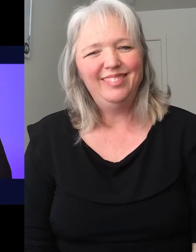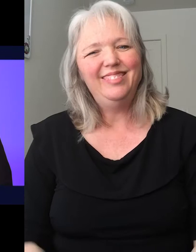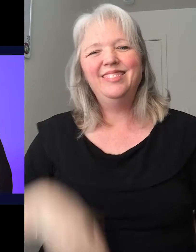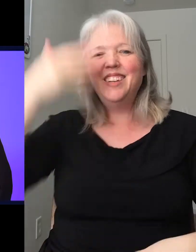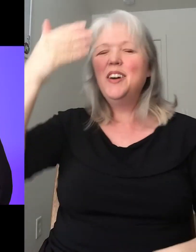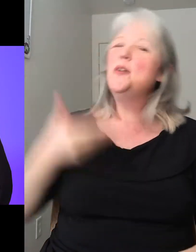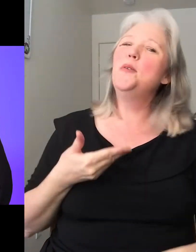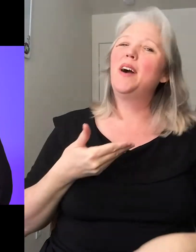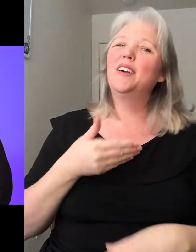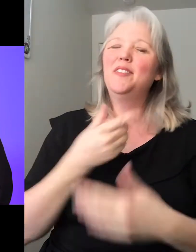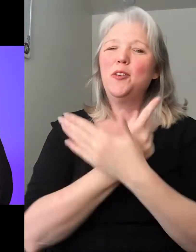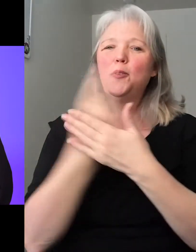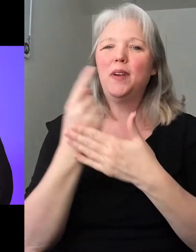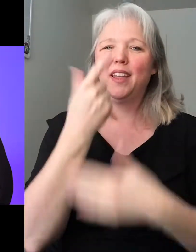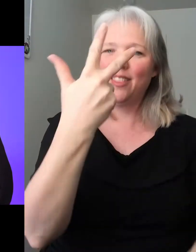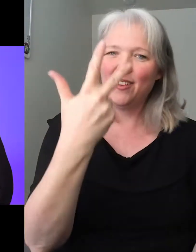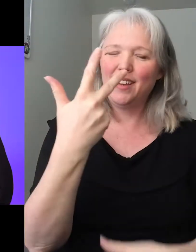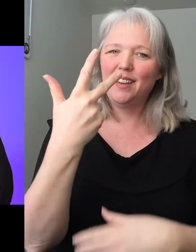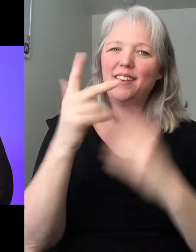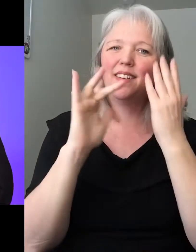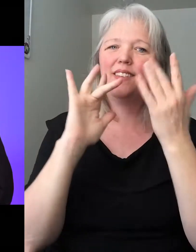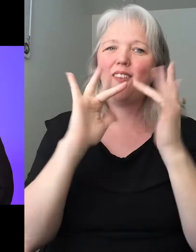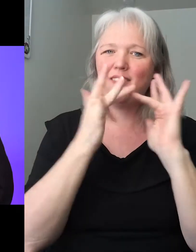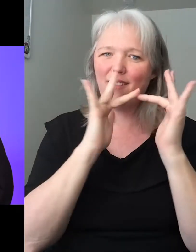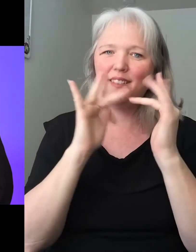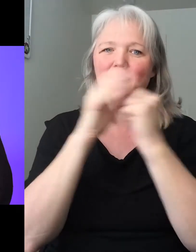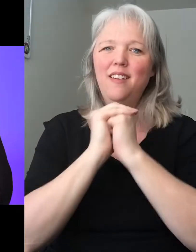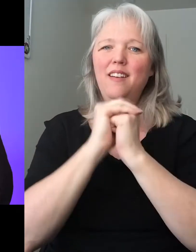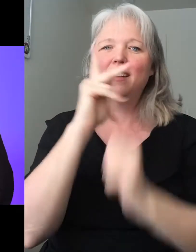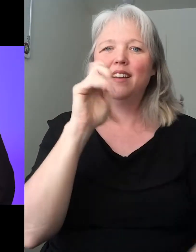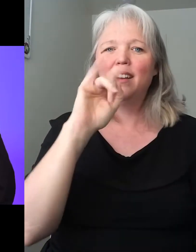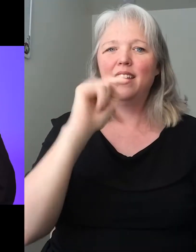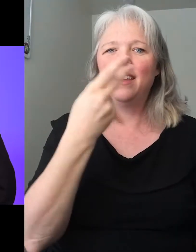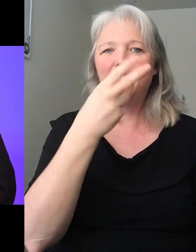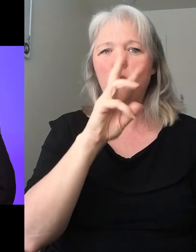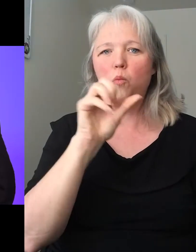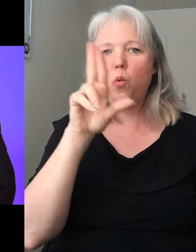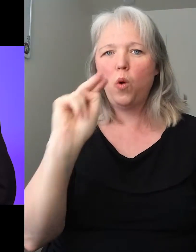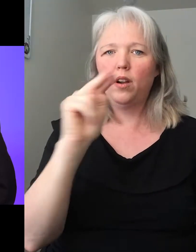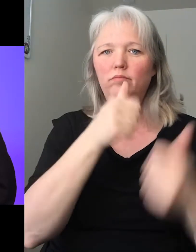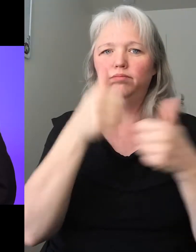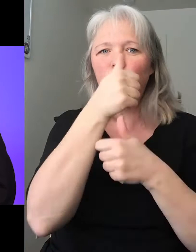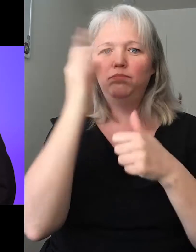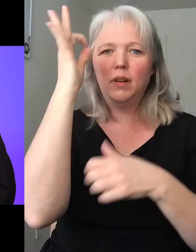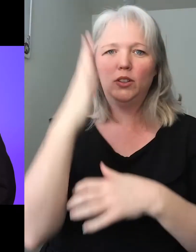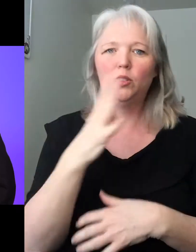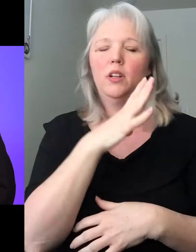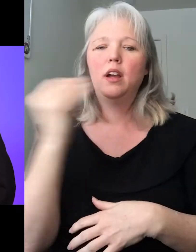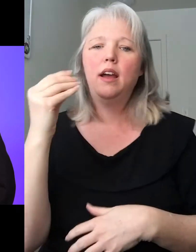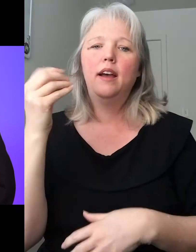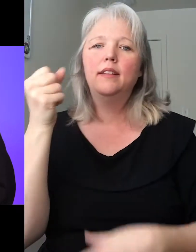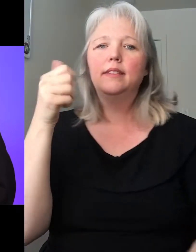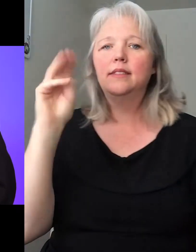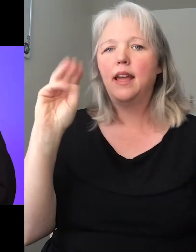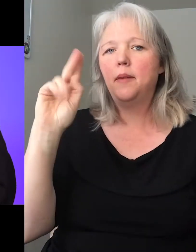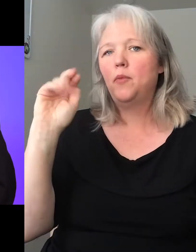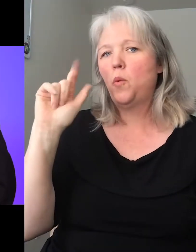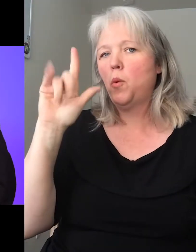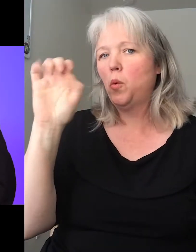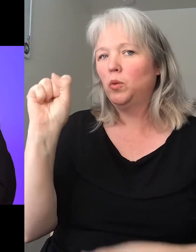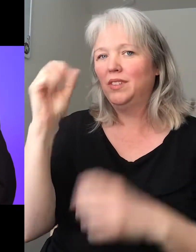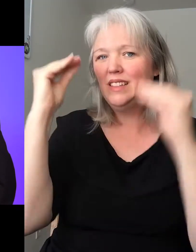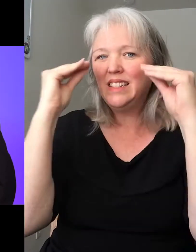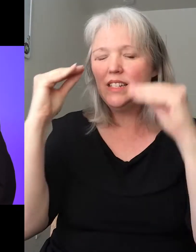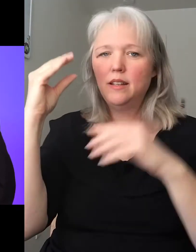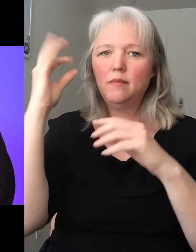Welcome to week three of online worship. I'm Keith Warren, executive pastor. This is Sam Nobles, our teaching pastor. I want to thank you and your family for